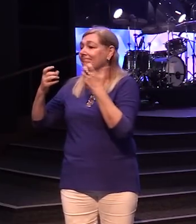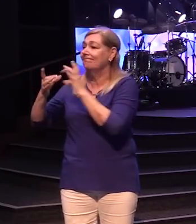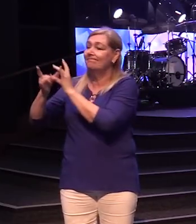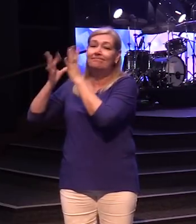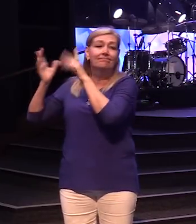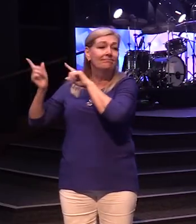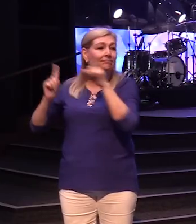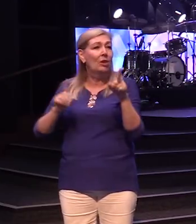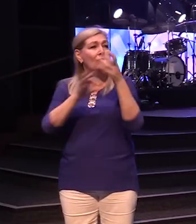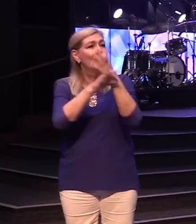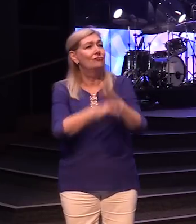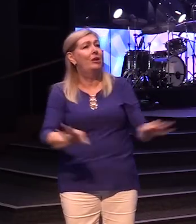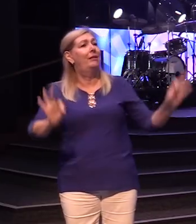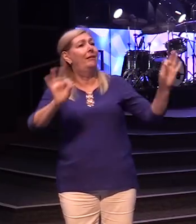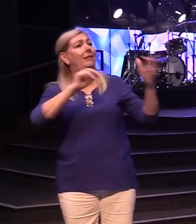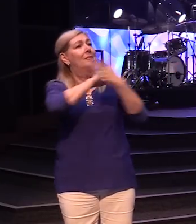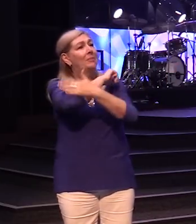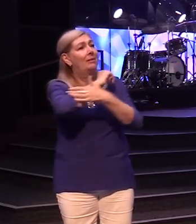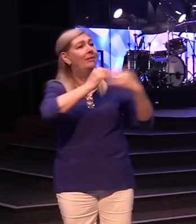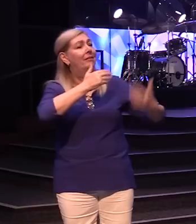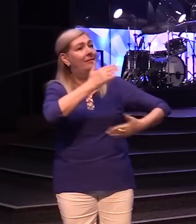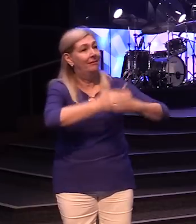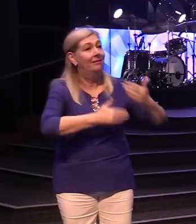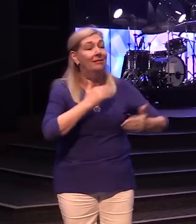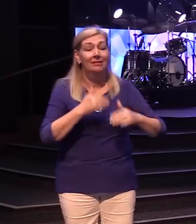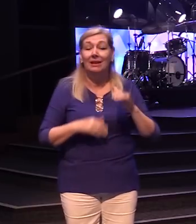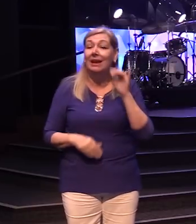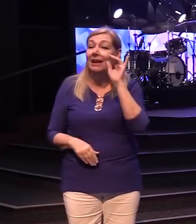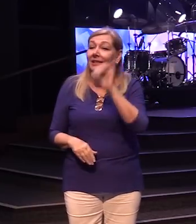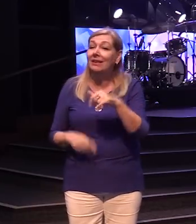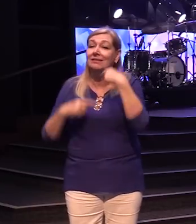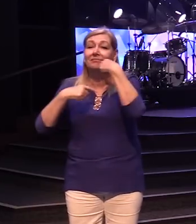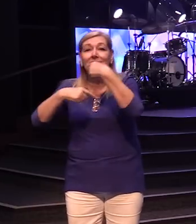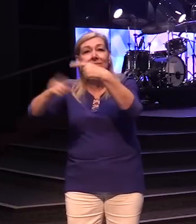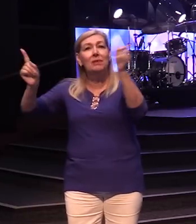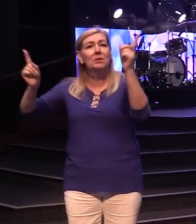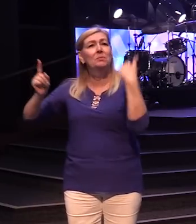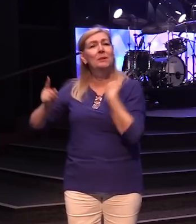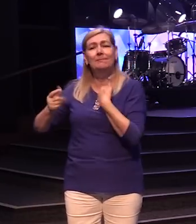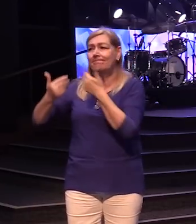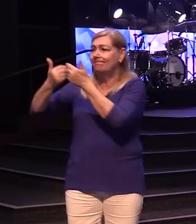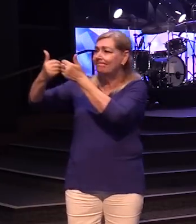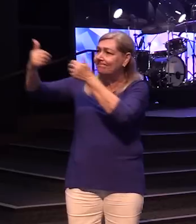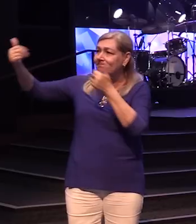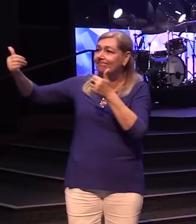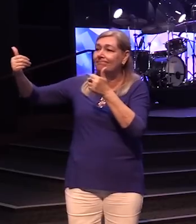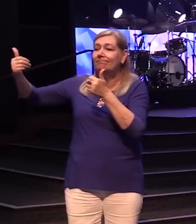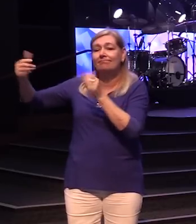proclaimed this one truth in its declaration of separation,